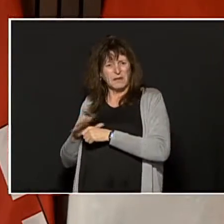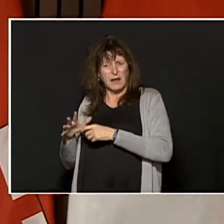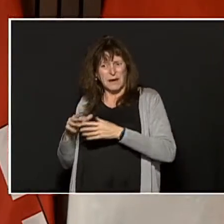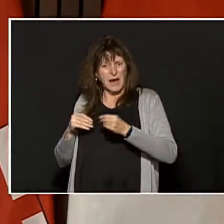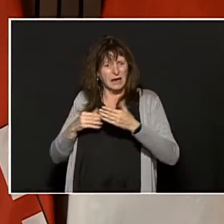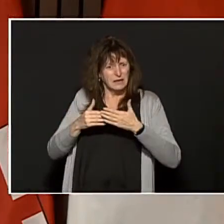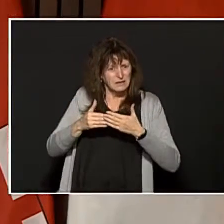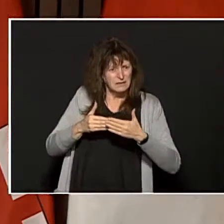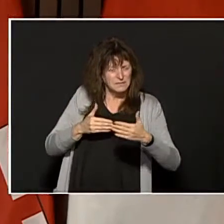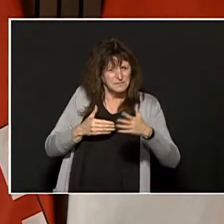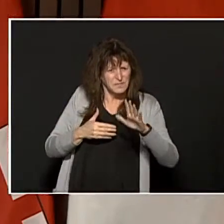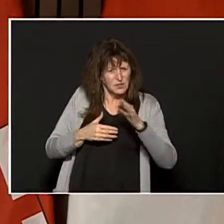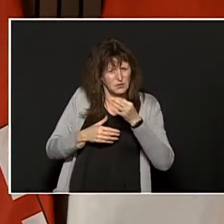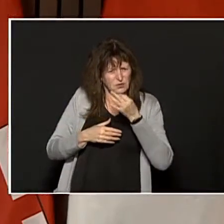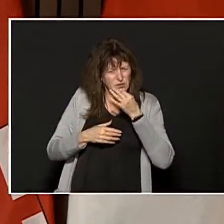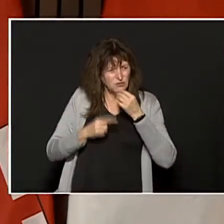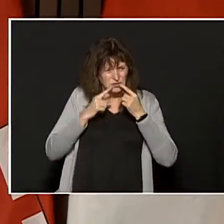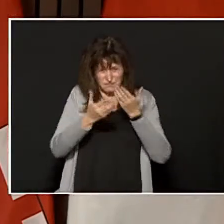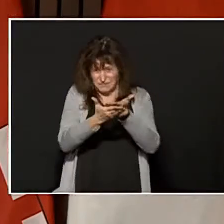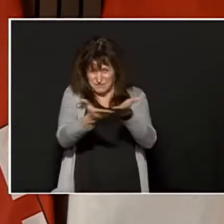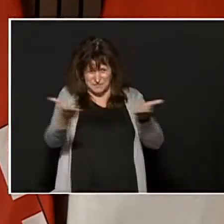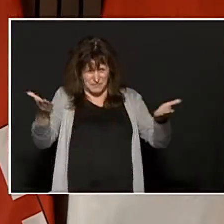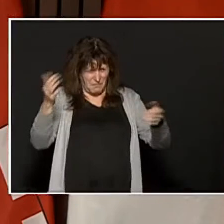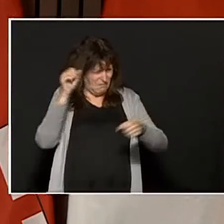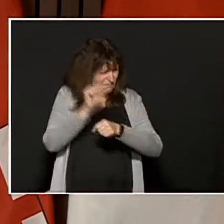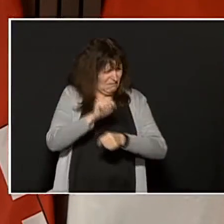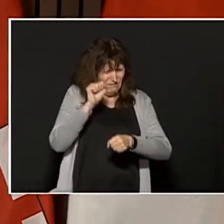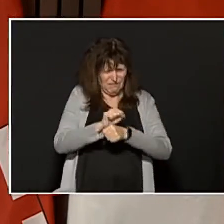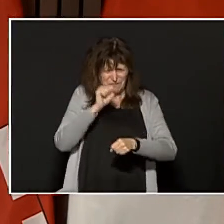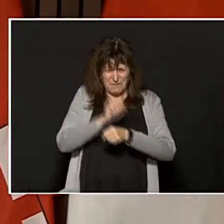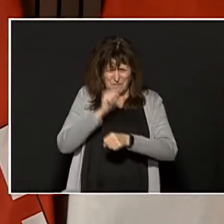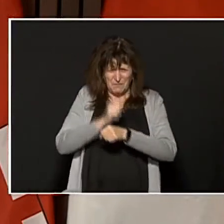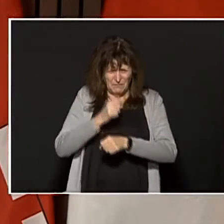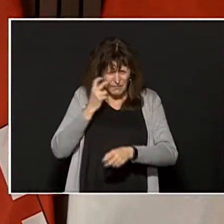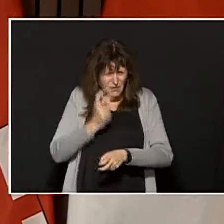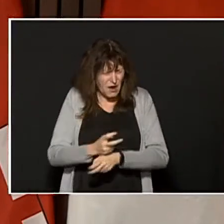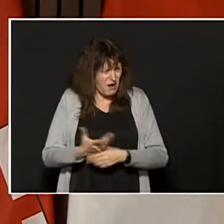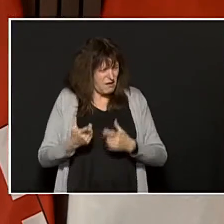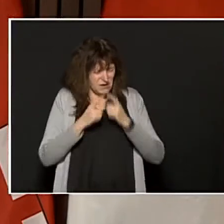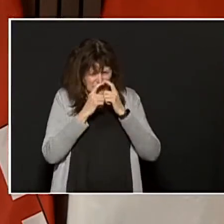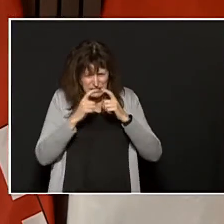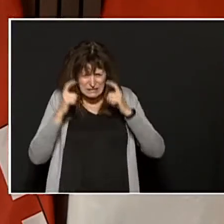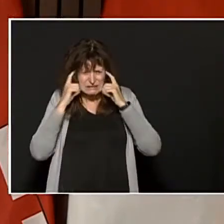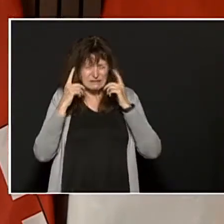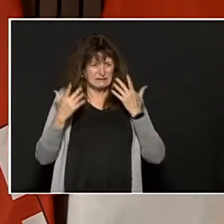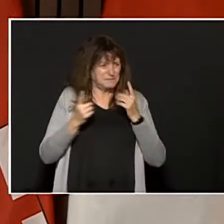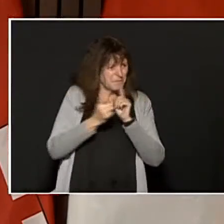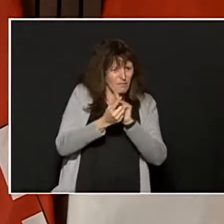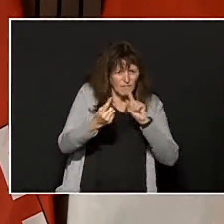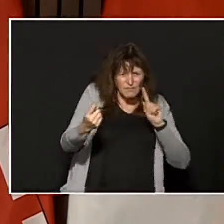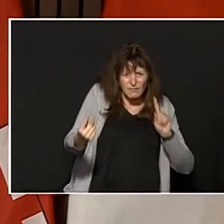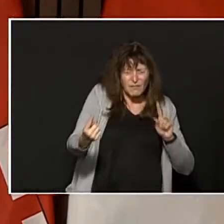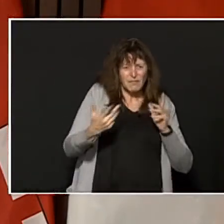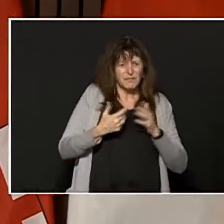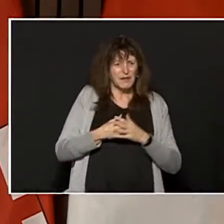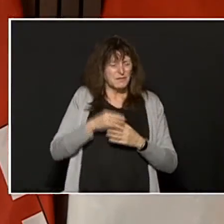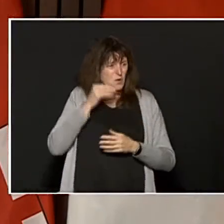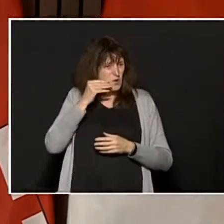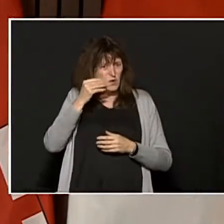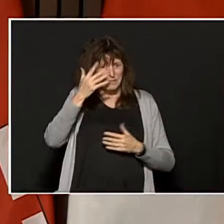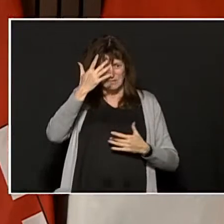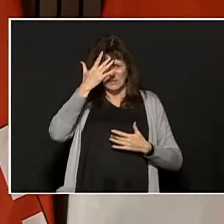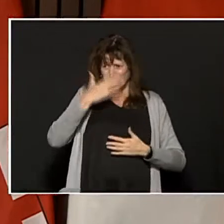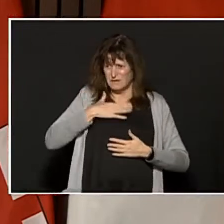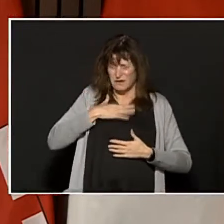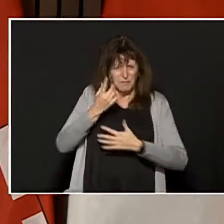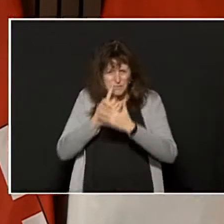the decision to wear a mask when we are out. If you run a business, this curve is turning around because you're helping your employees to stay home when they're sick, because you're keeping your